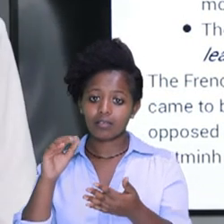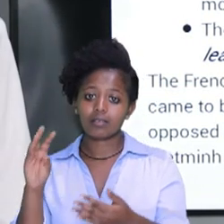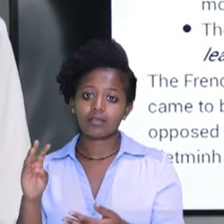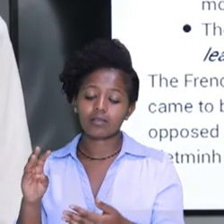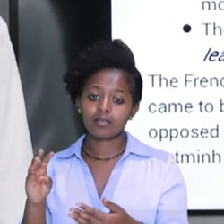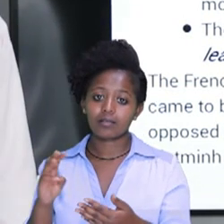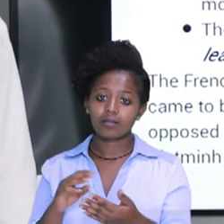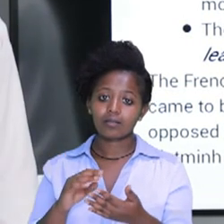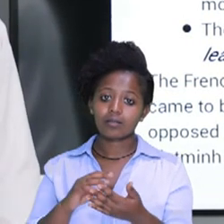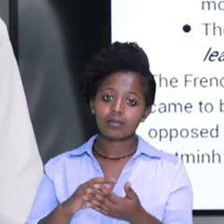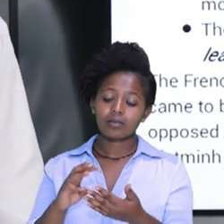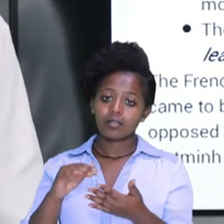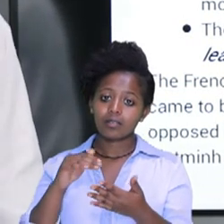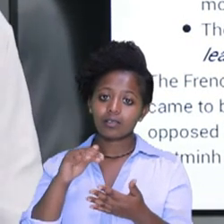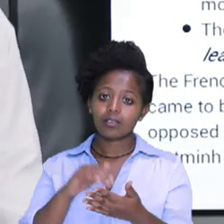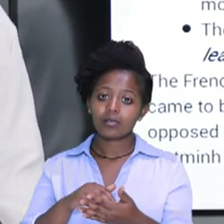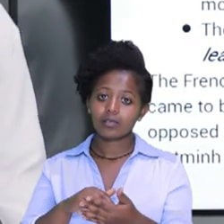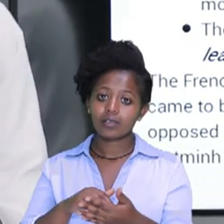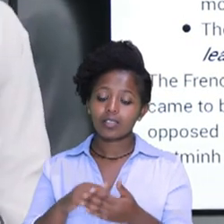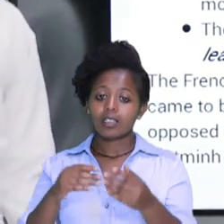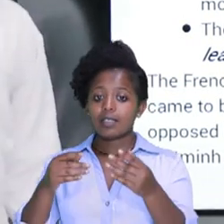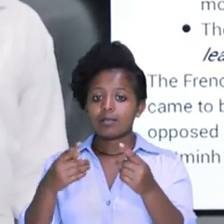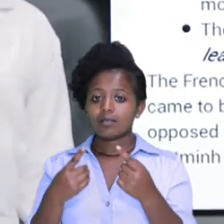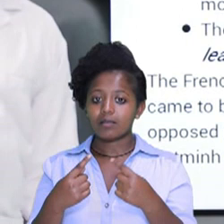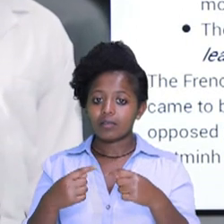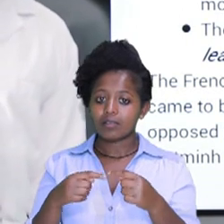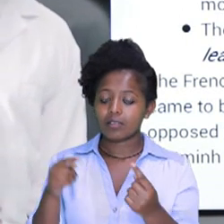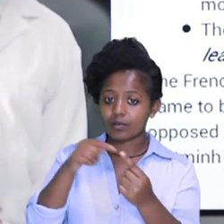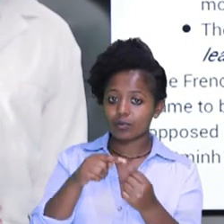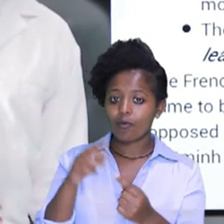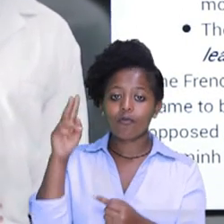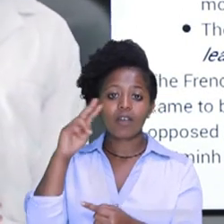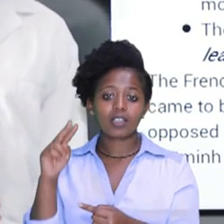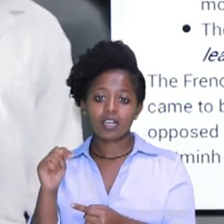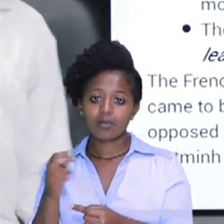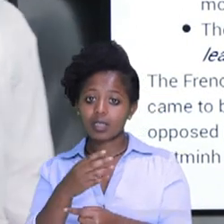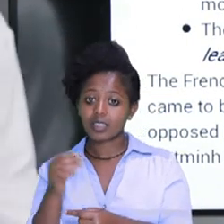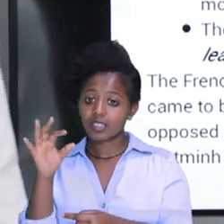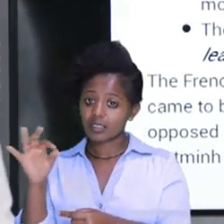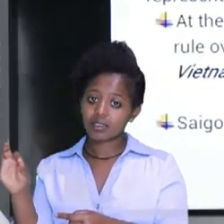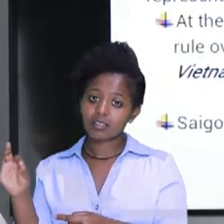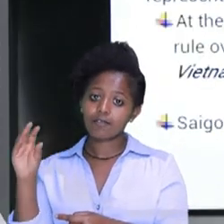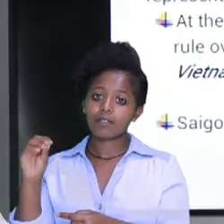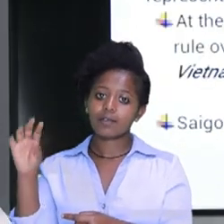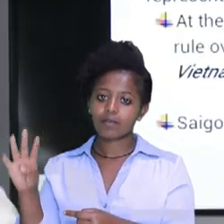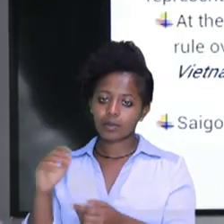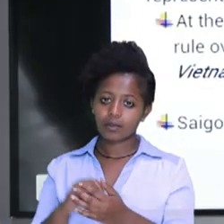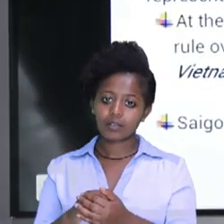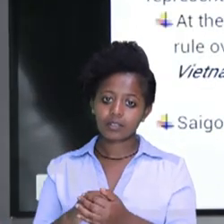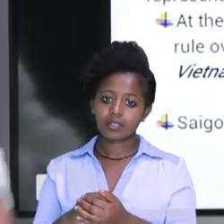French troops was surrendered to Vietnam in 1954.